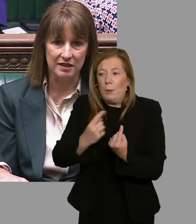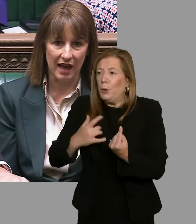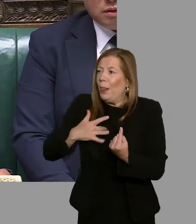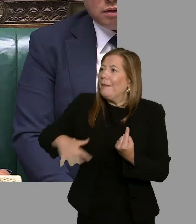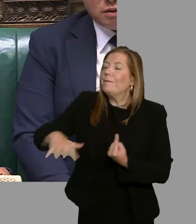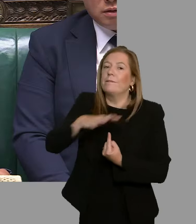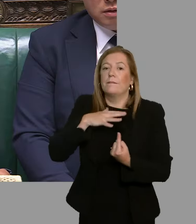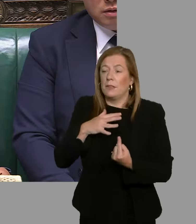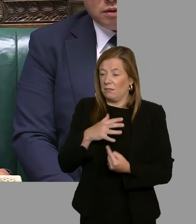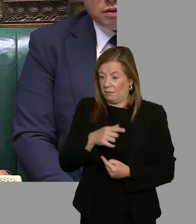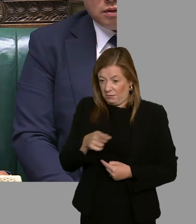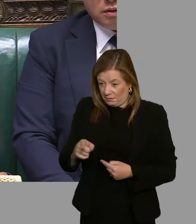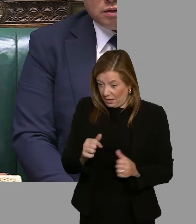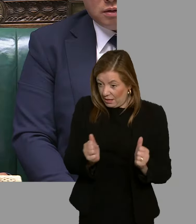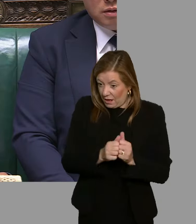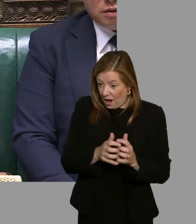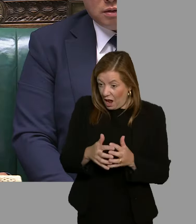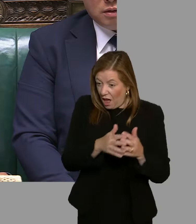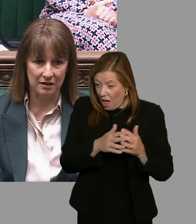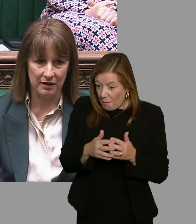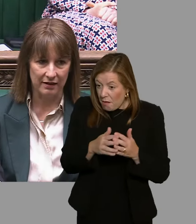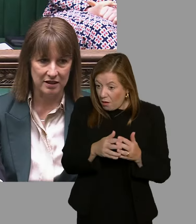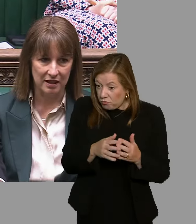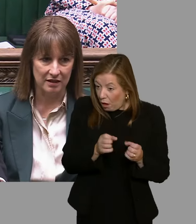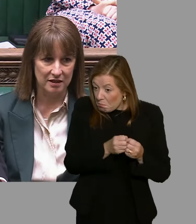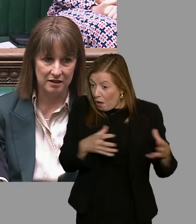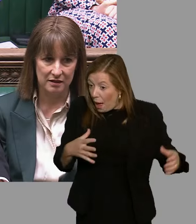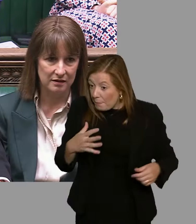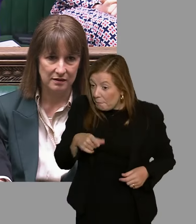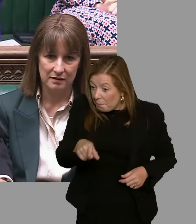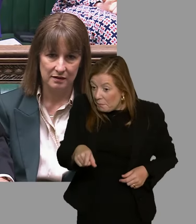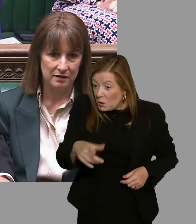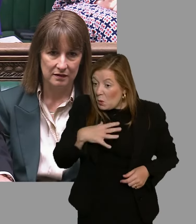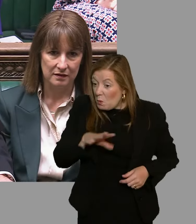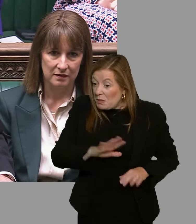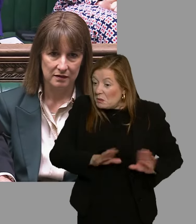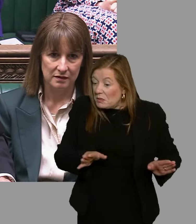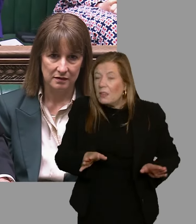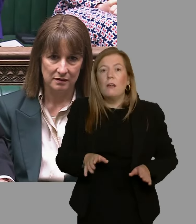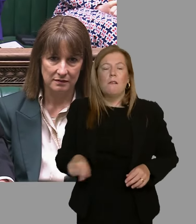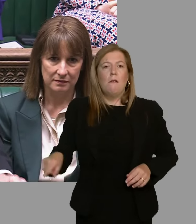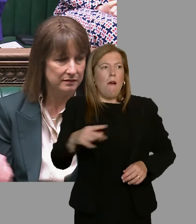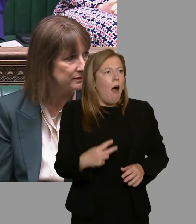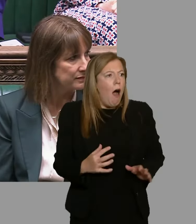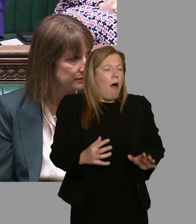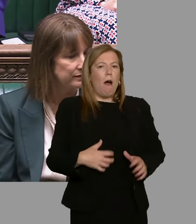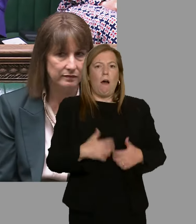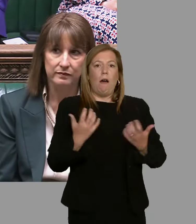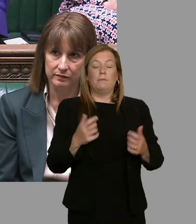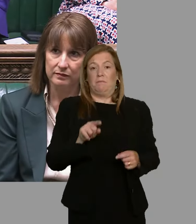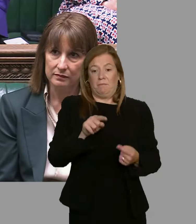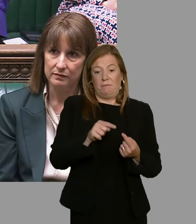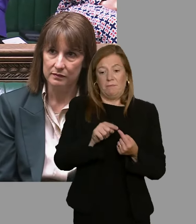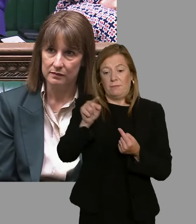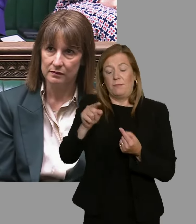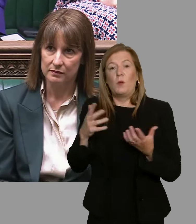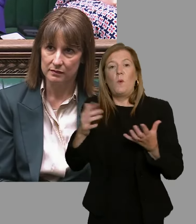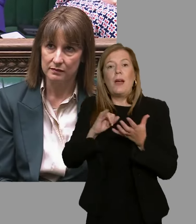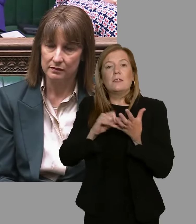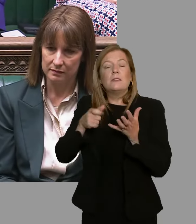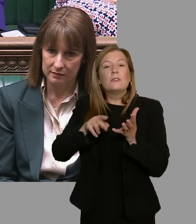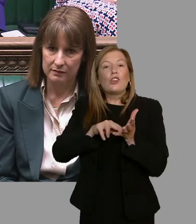jobs. And when she's done that, she might travel across to Scunthorpe and tell the steelworkers there she's going to